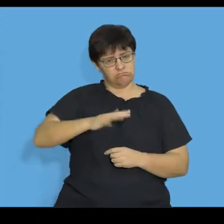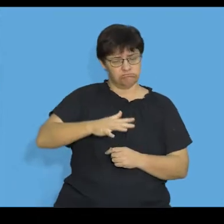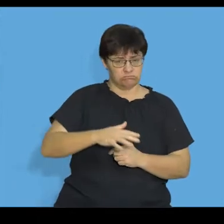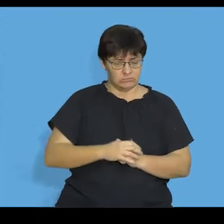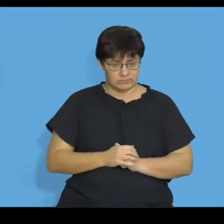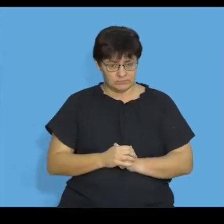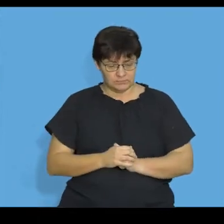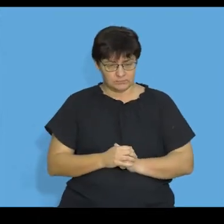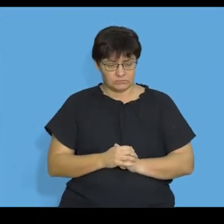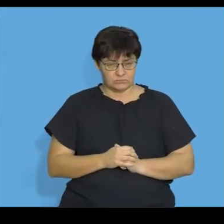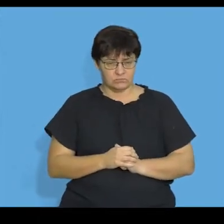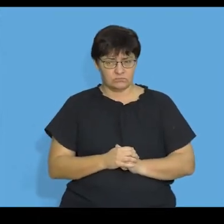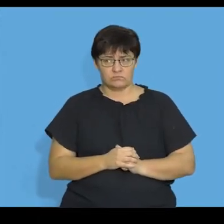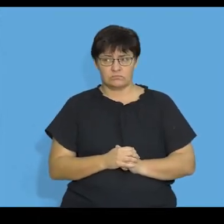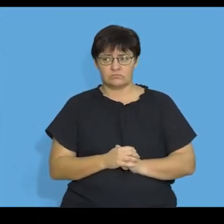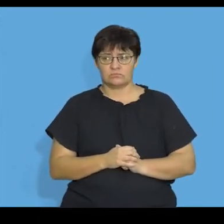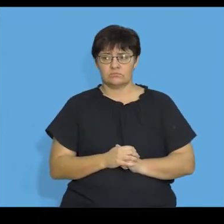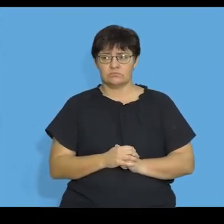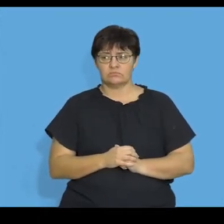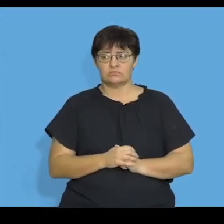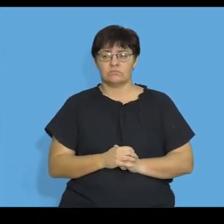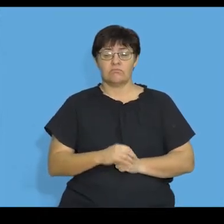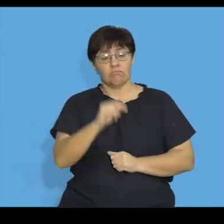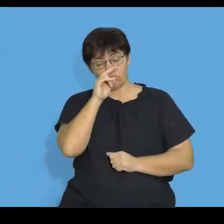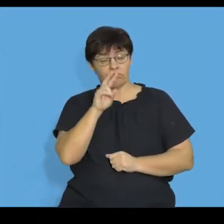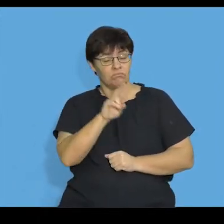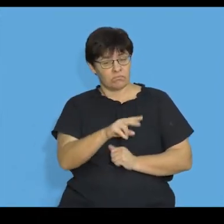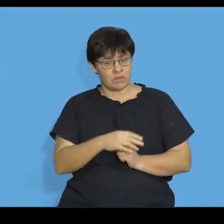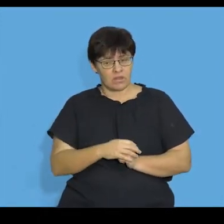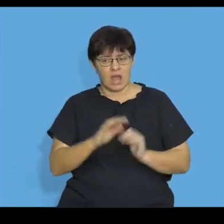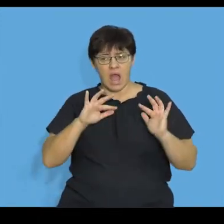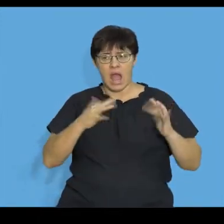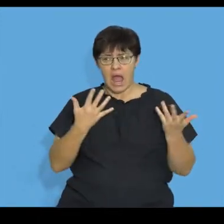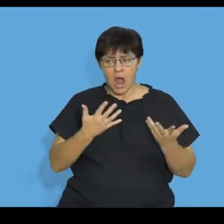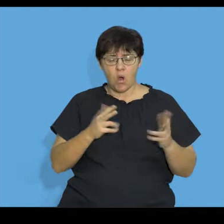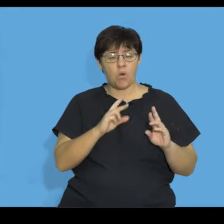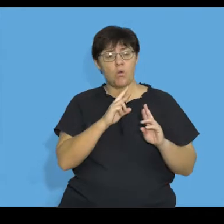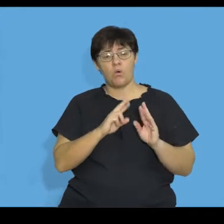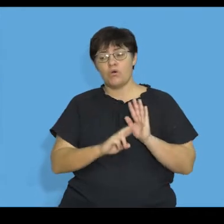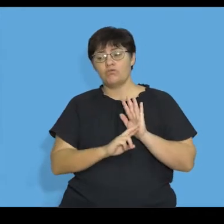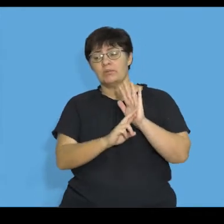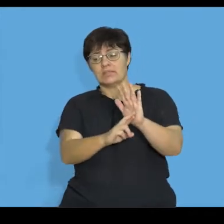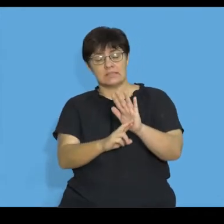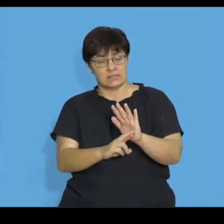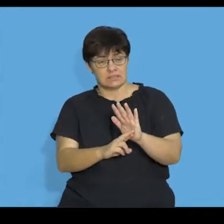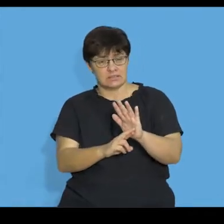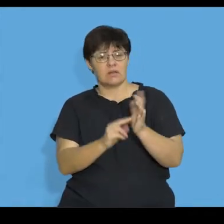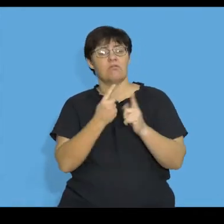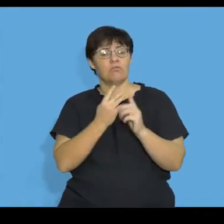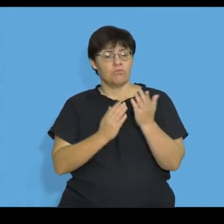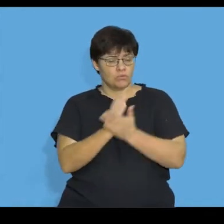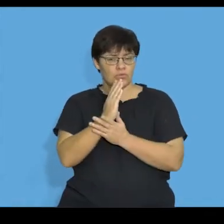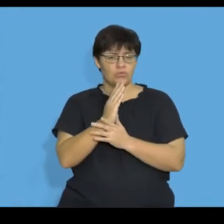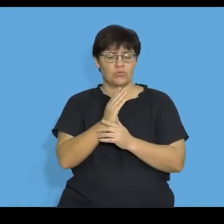And so when we look at this, the way we represent B is by field